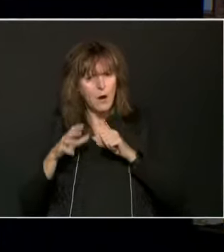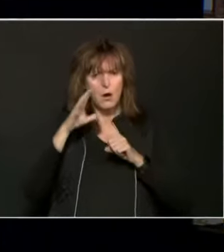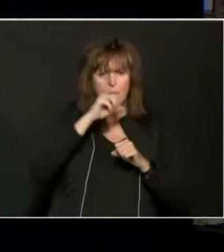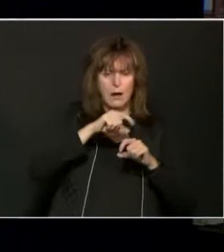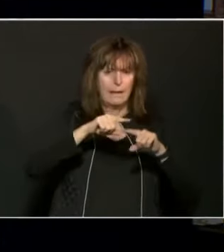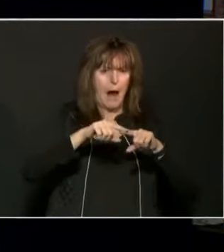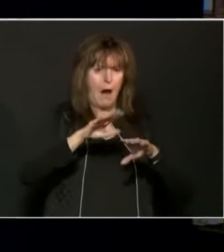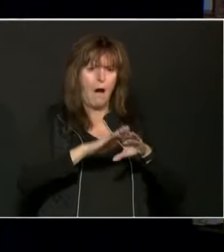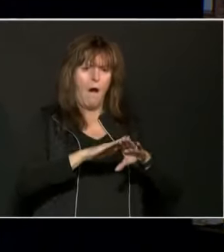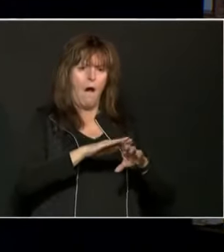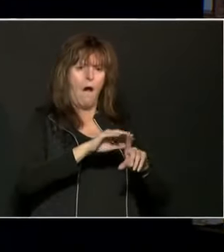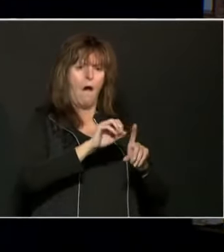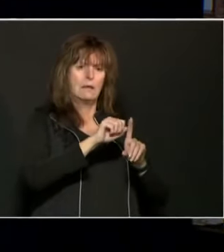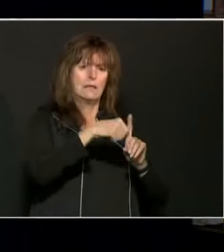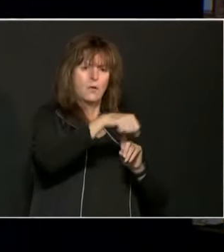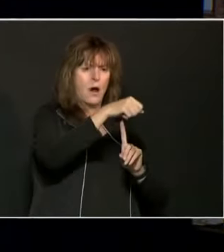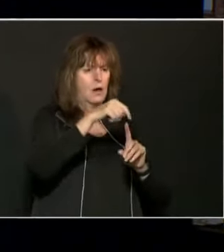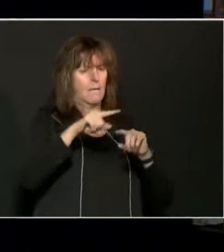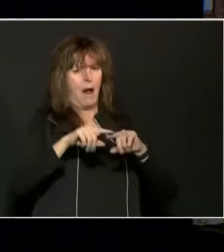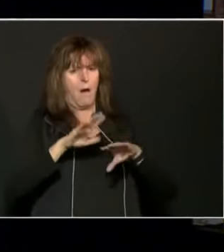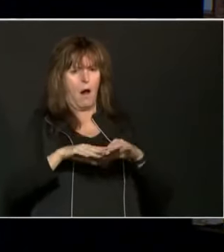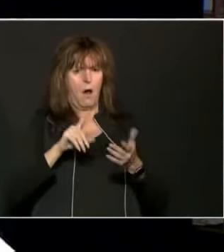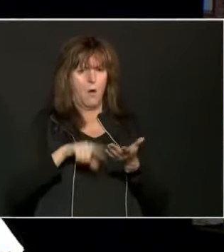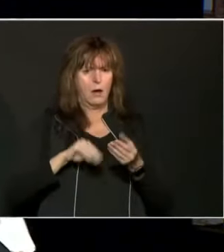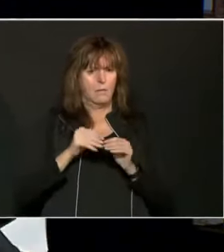Dr. Brown, speak to that.